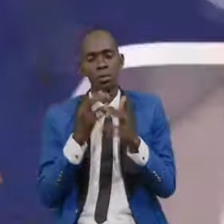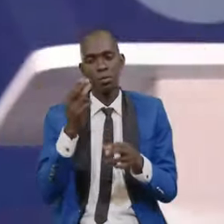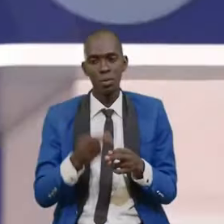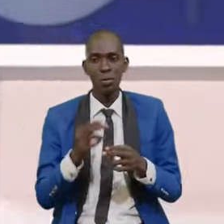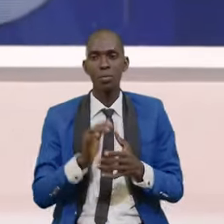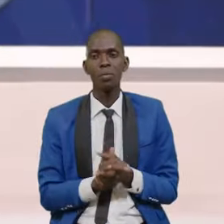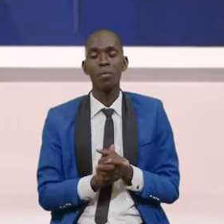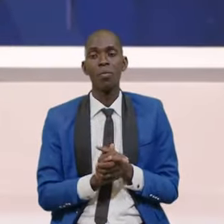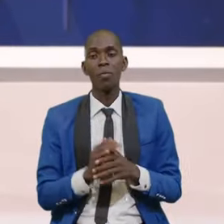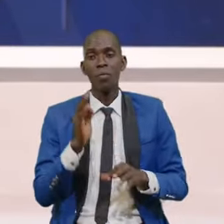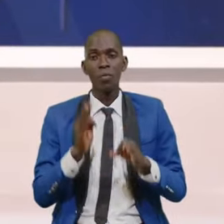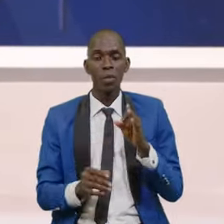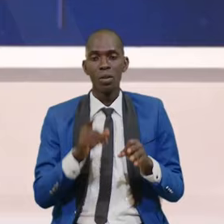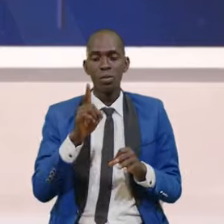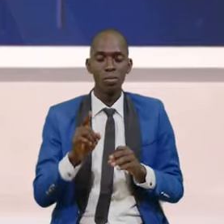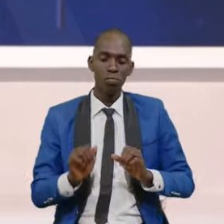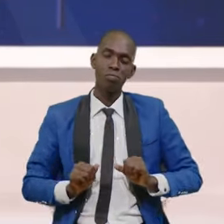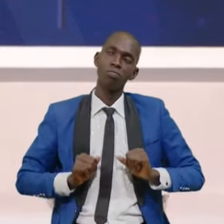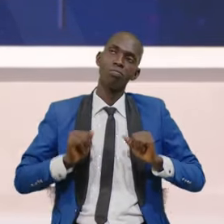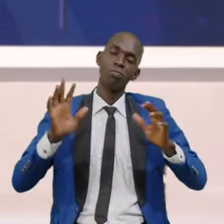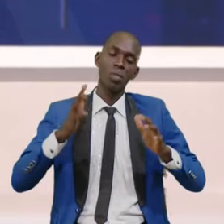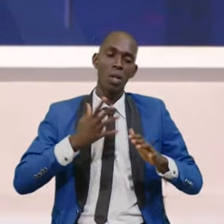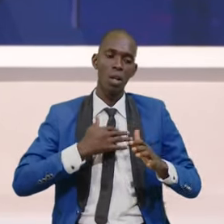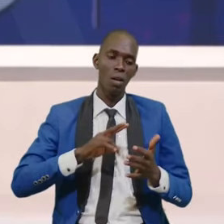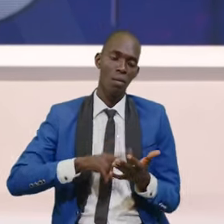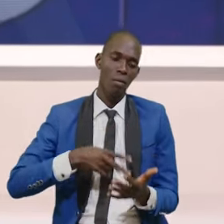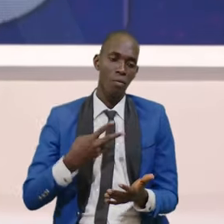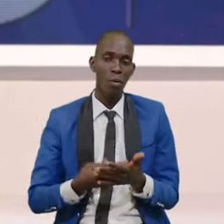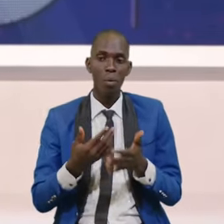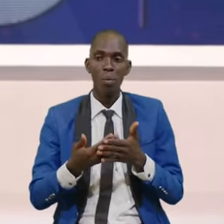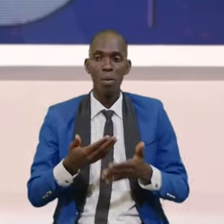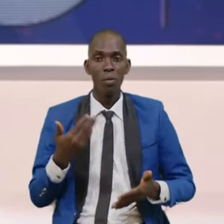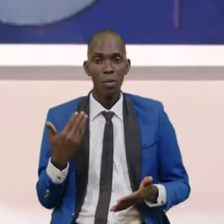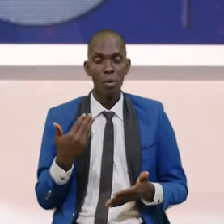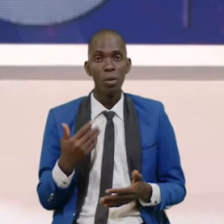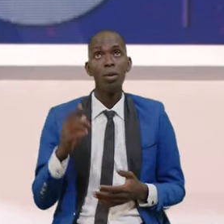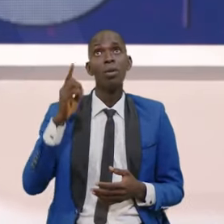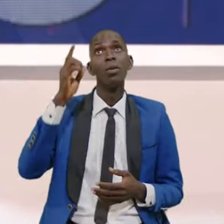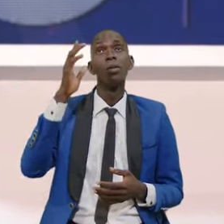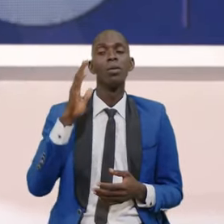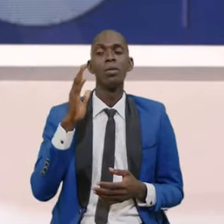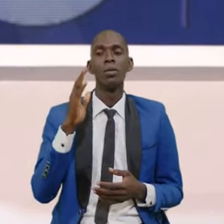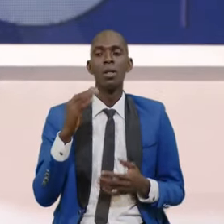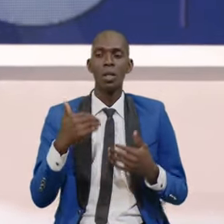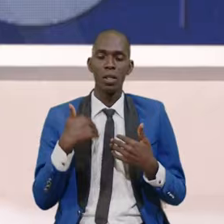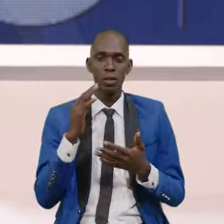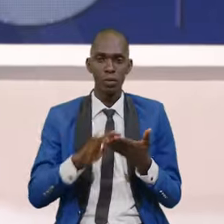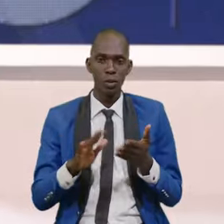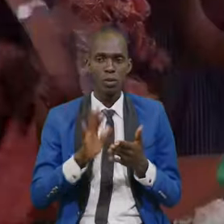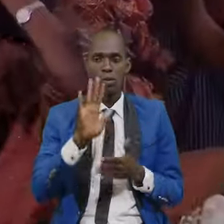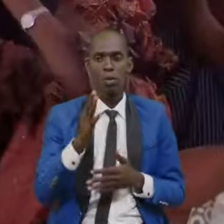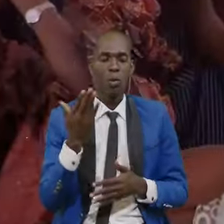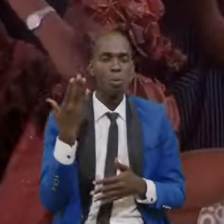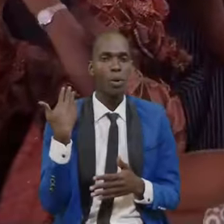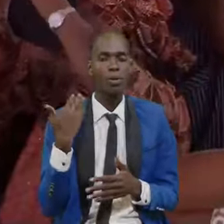Yeah. If you succumbed and fell before, God has forgiven your past.